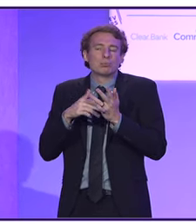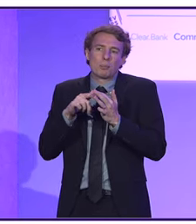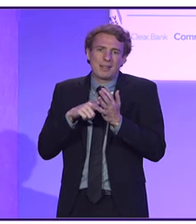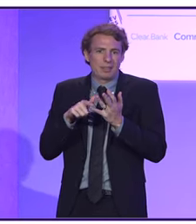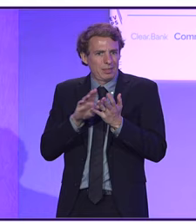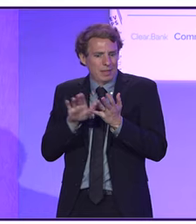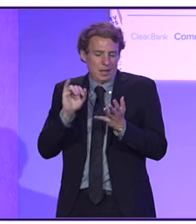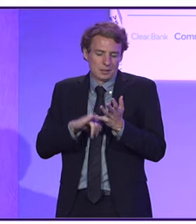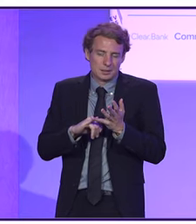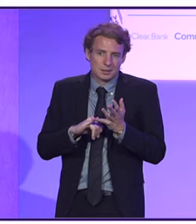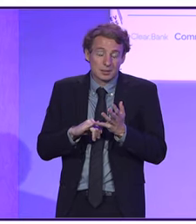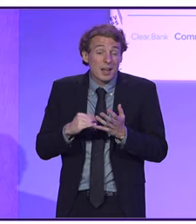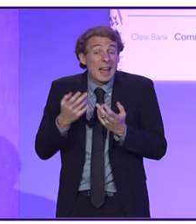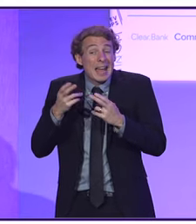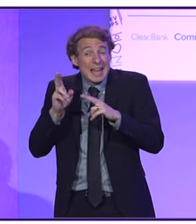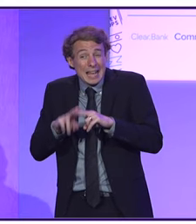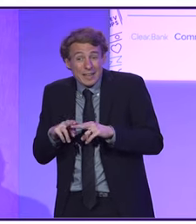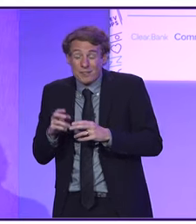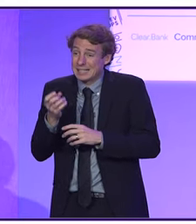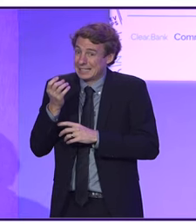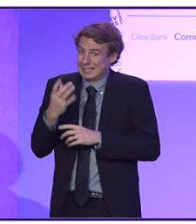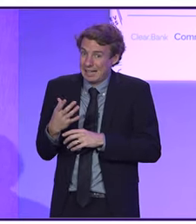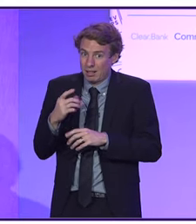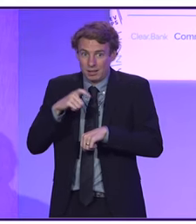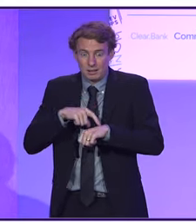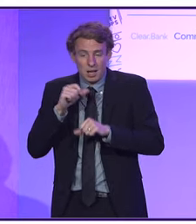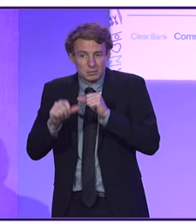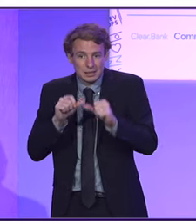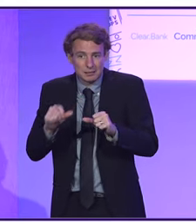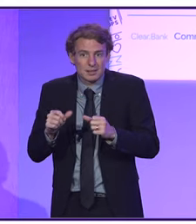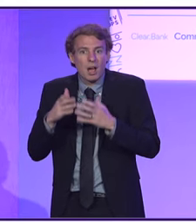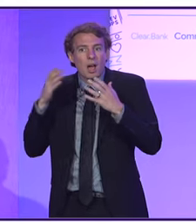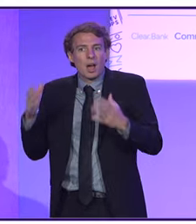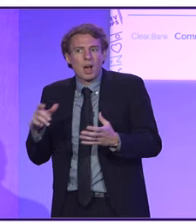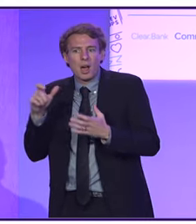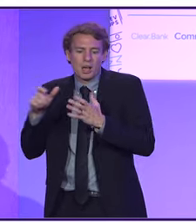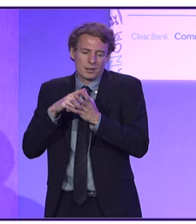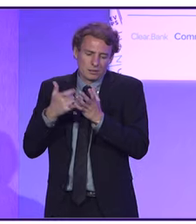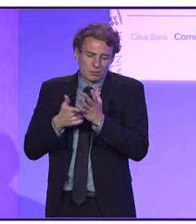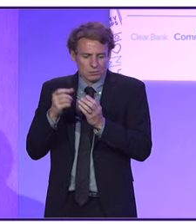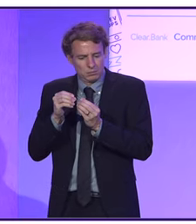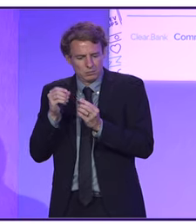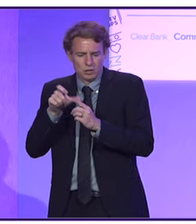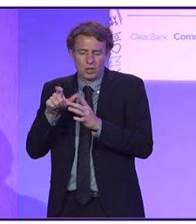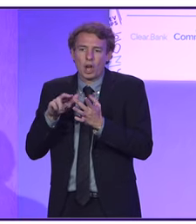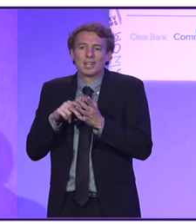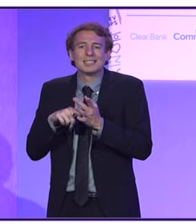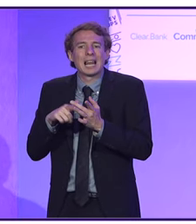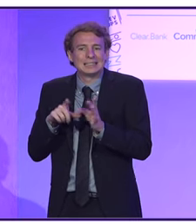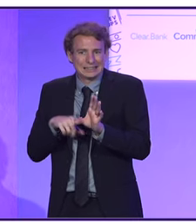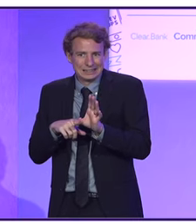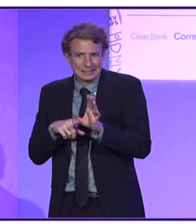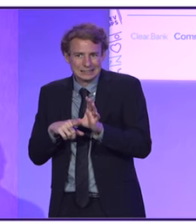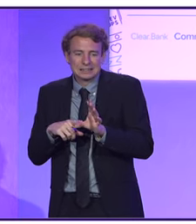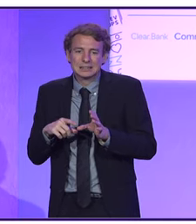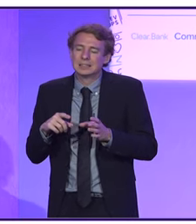single time series with huge, huge numbers of high cardinality, high dimensionality. For anyone who's not aware, cardinality is generally that